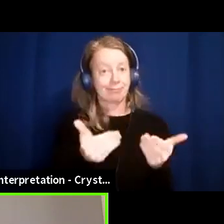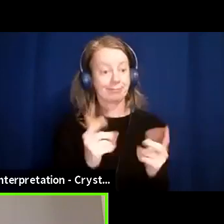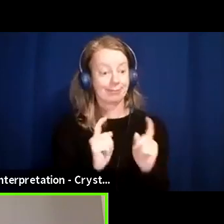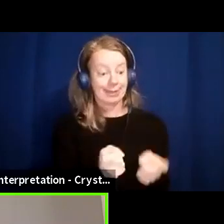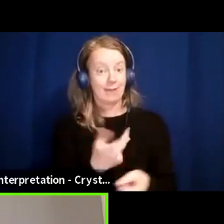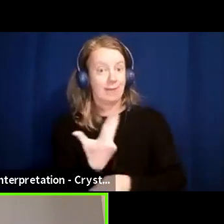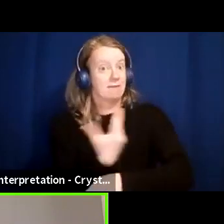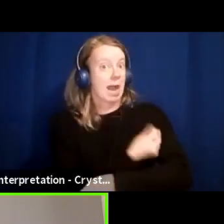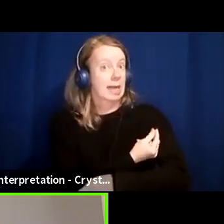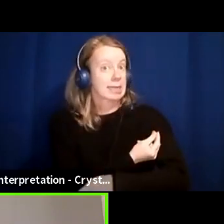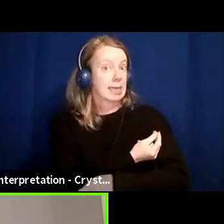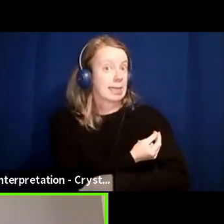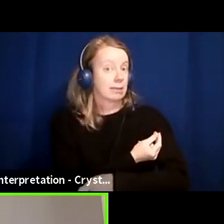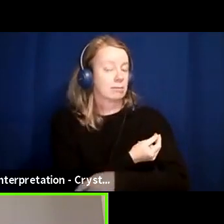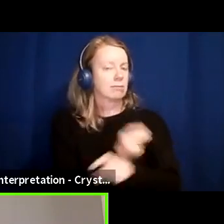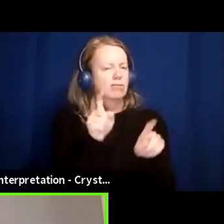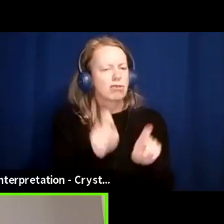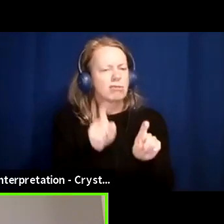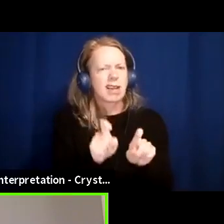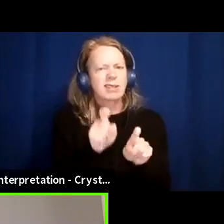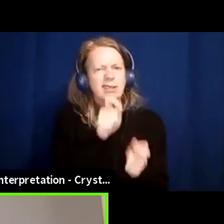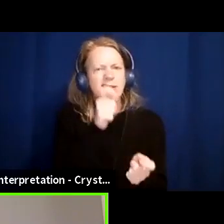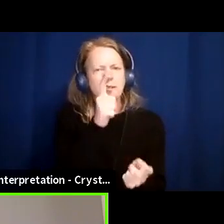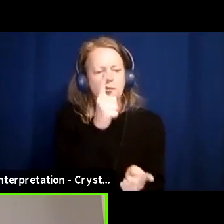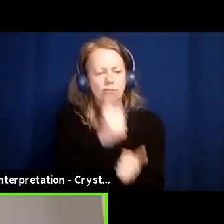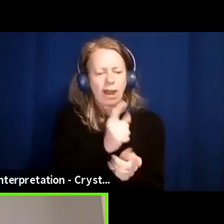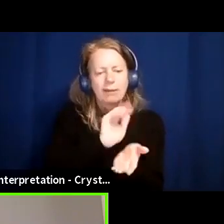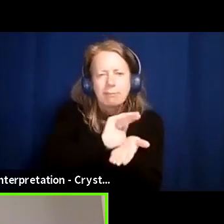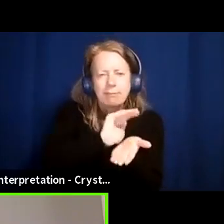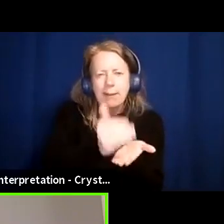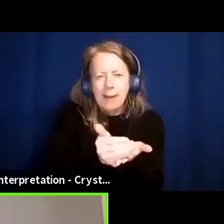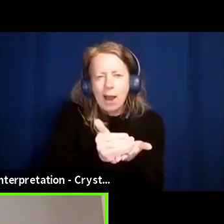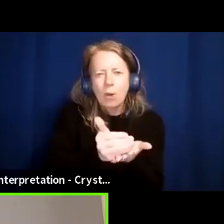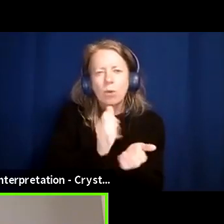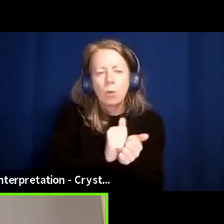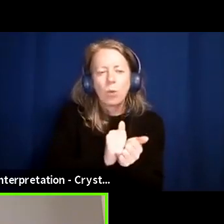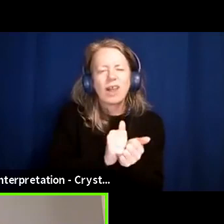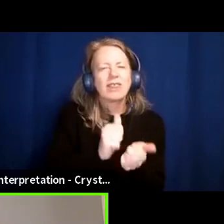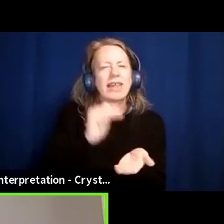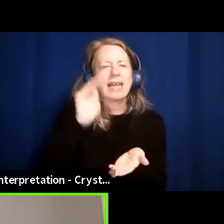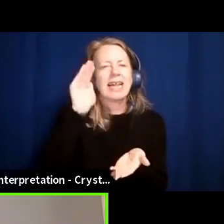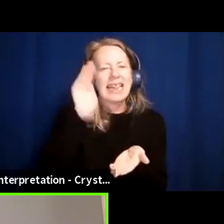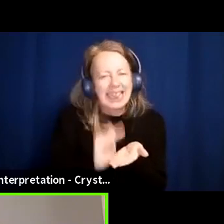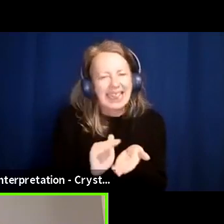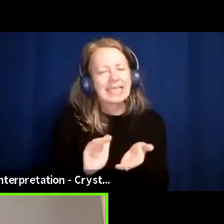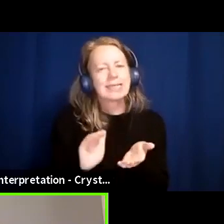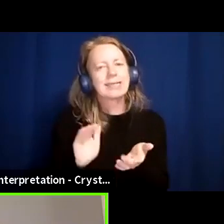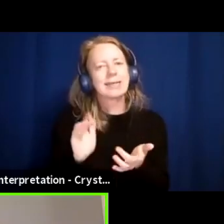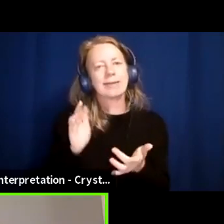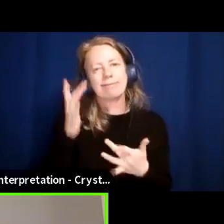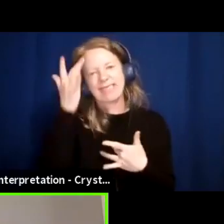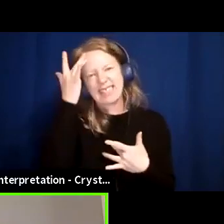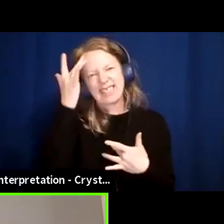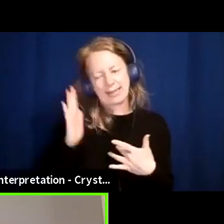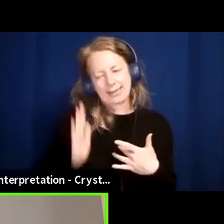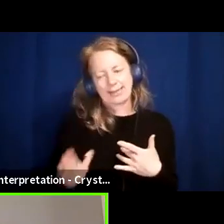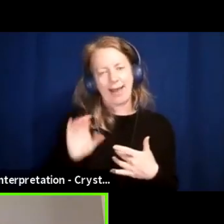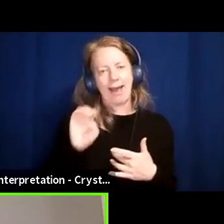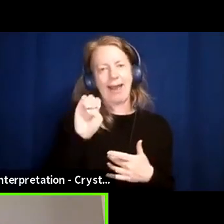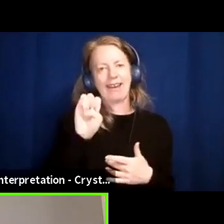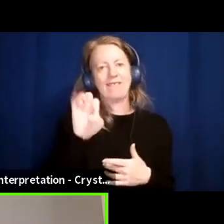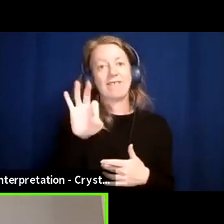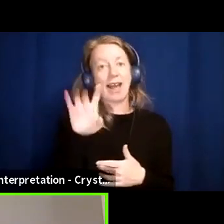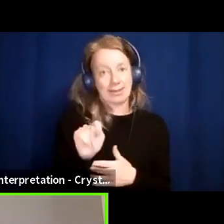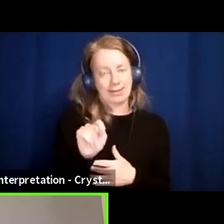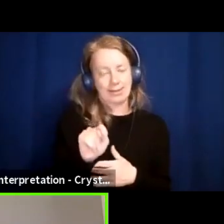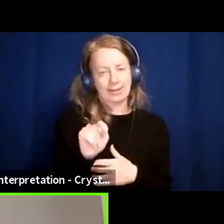to test out what the right dose is going to be with the minimal amount of side effects. So they're basically trying to come up with what's the right